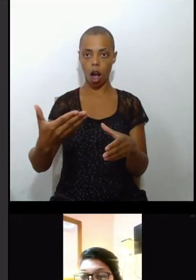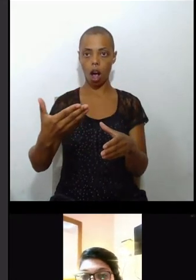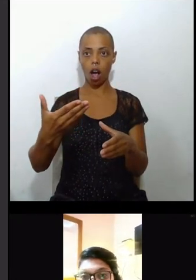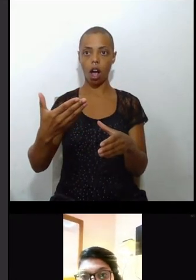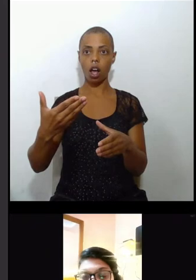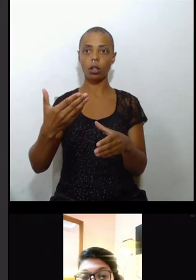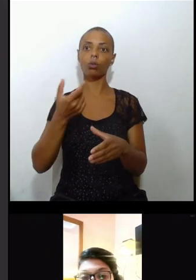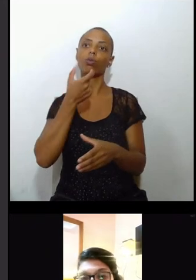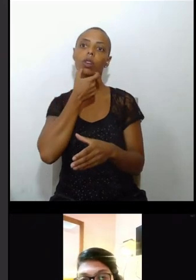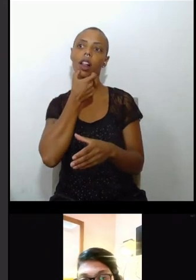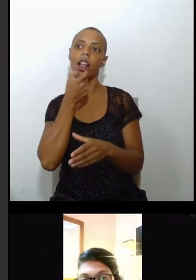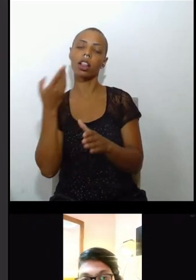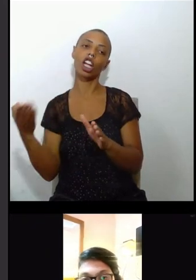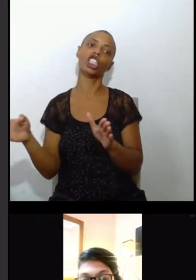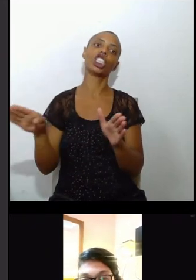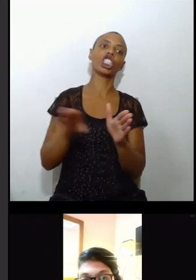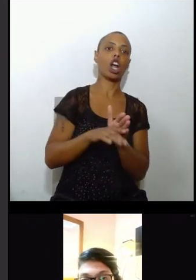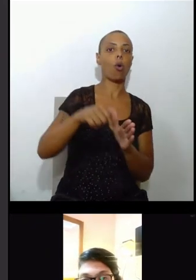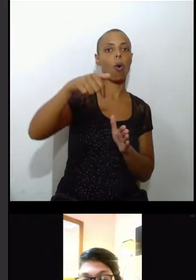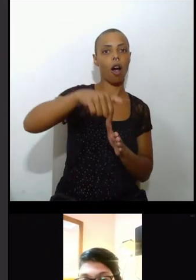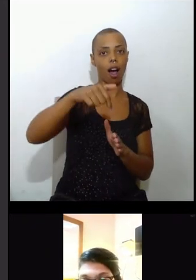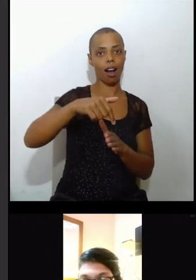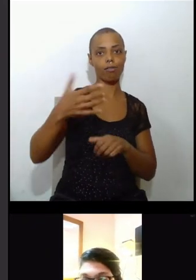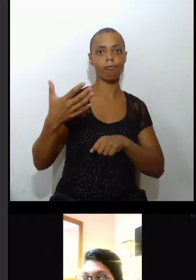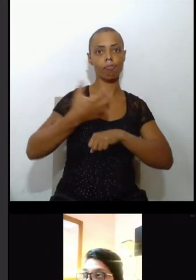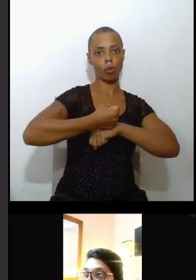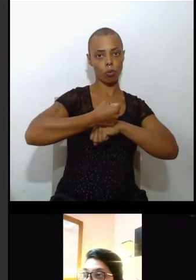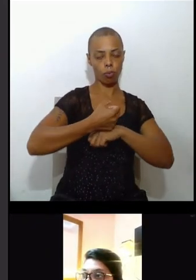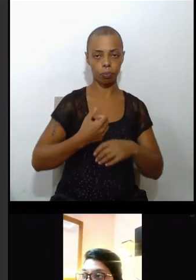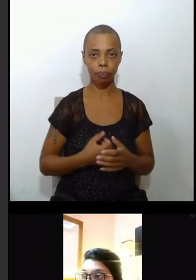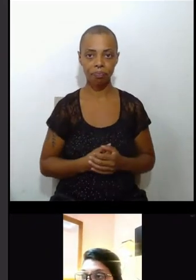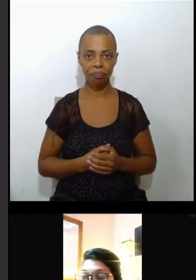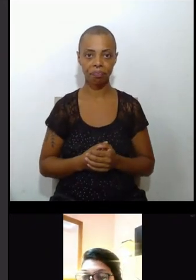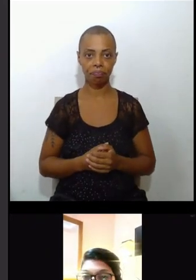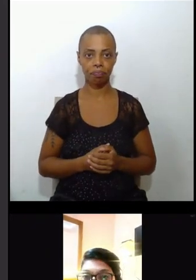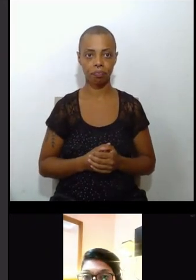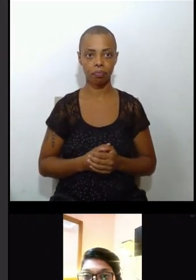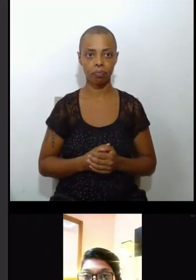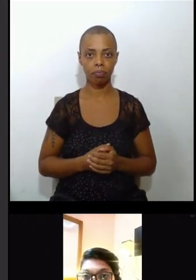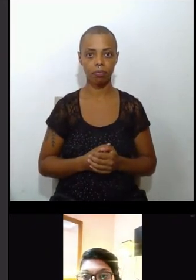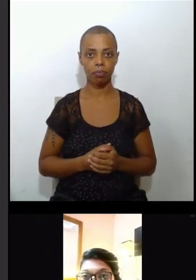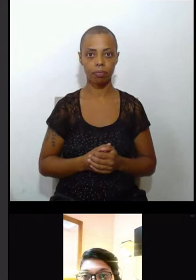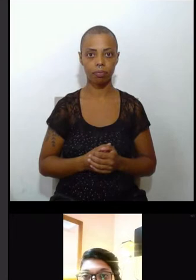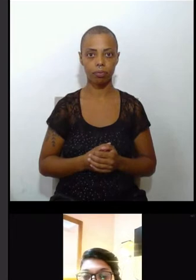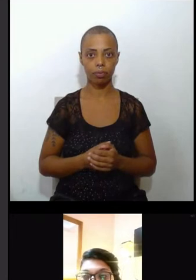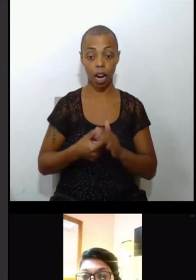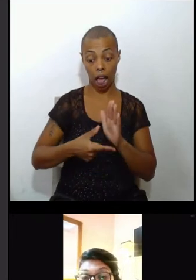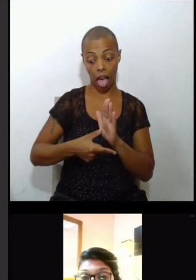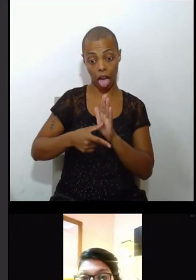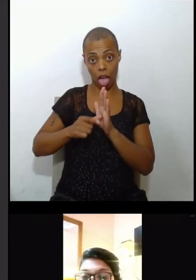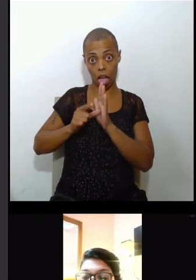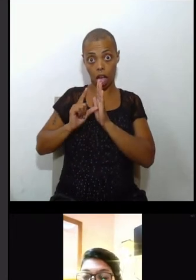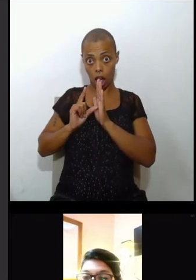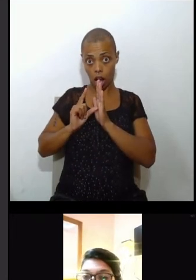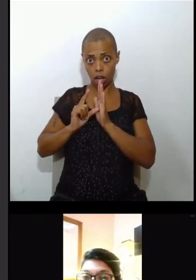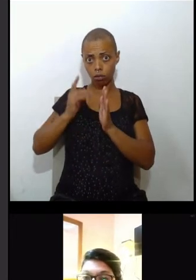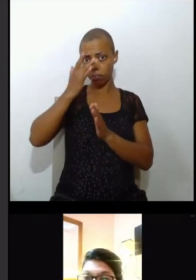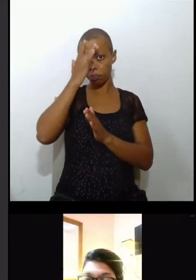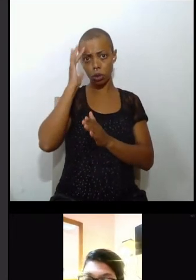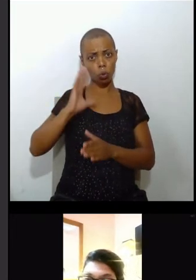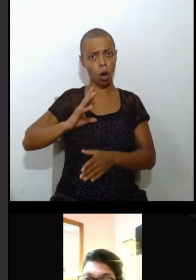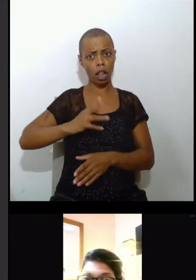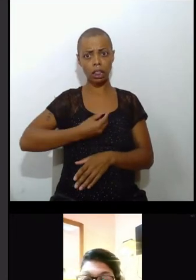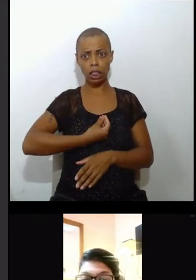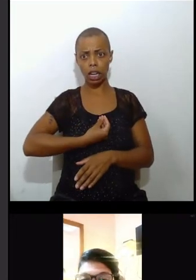transgender people were a little more respected within our kingdoms they were treated as trustworthy